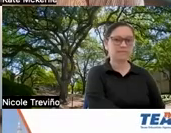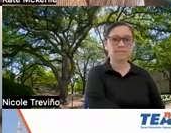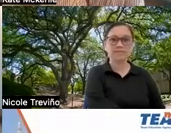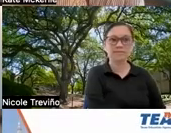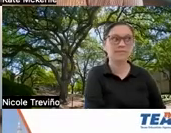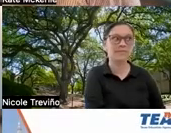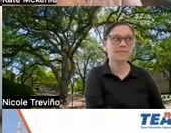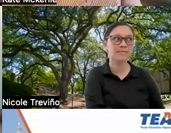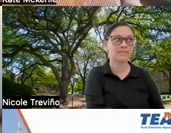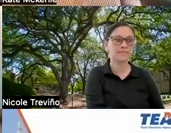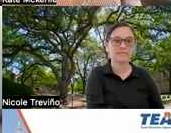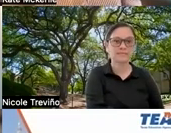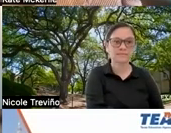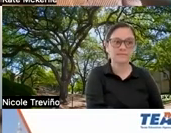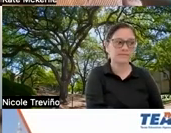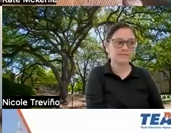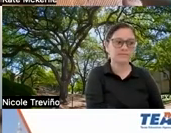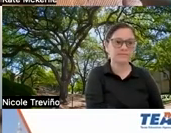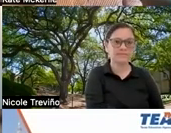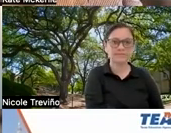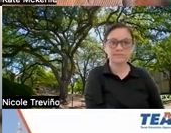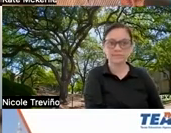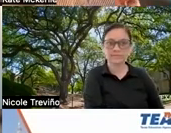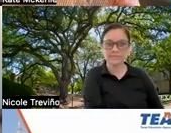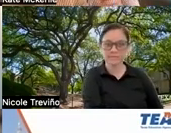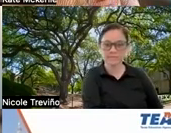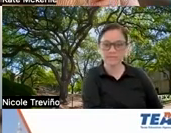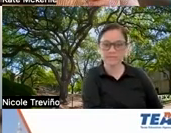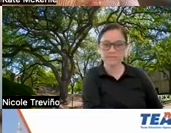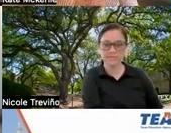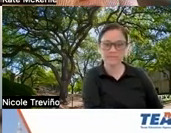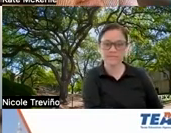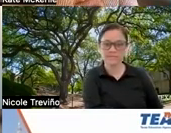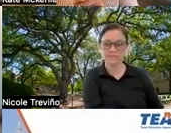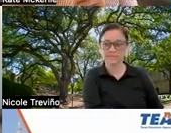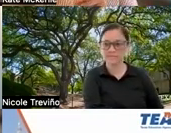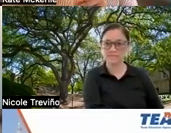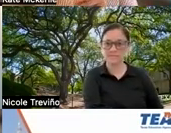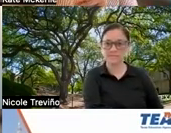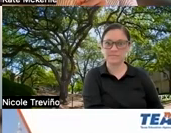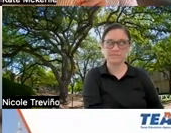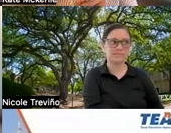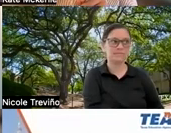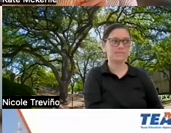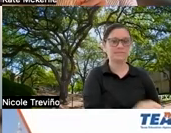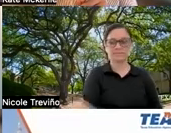our Jamboard. And by a show of speaking objects, who is familiar with